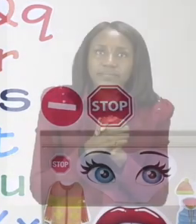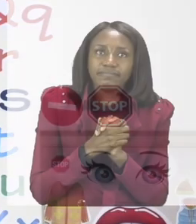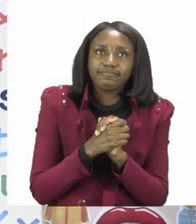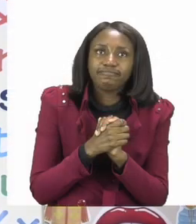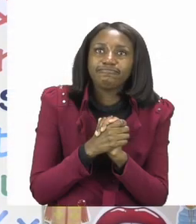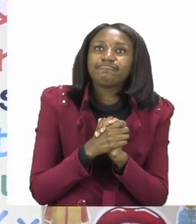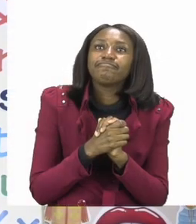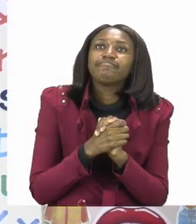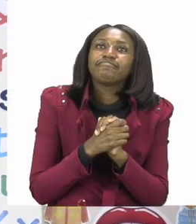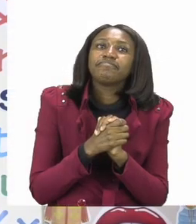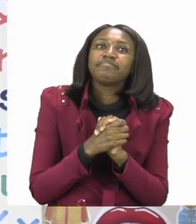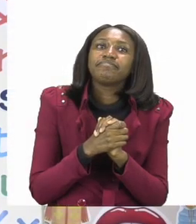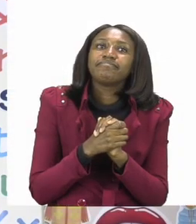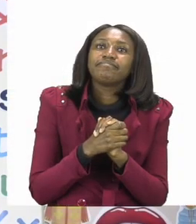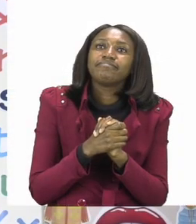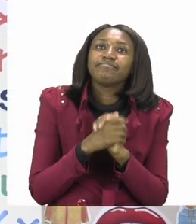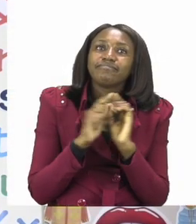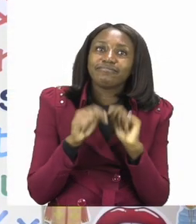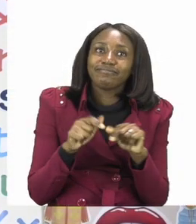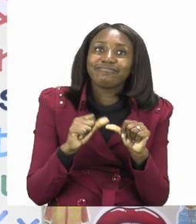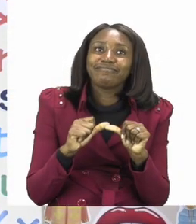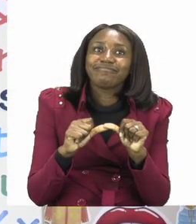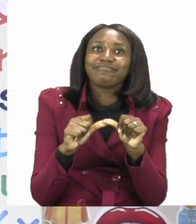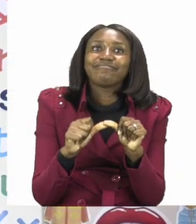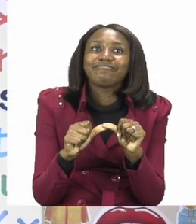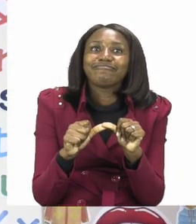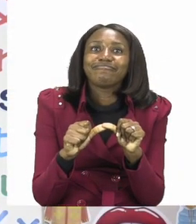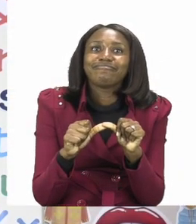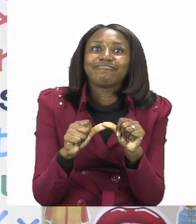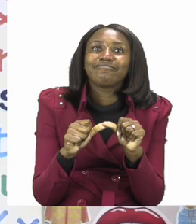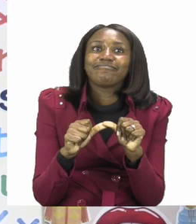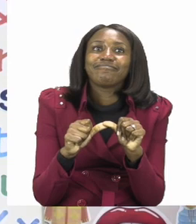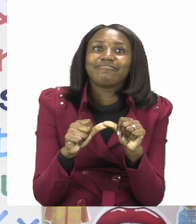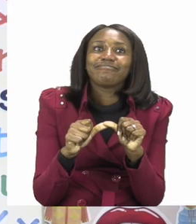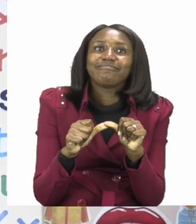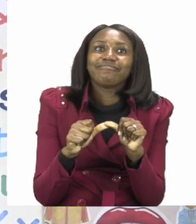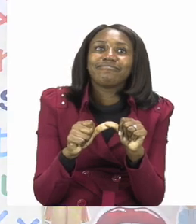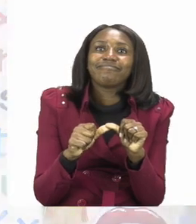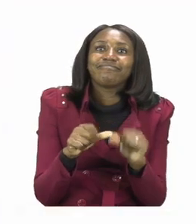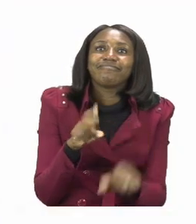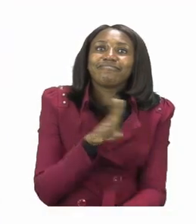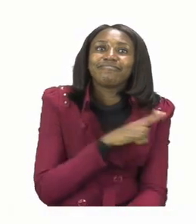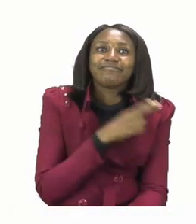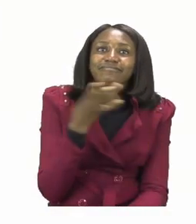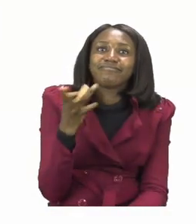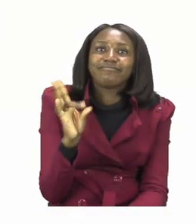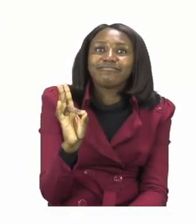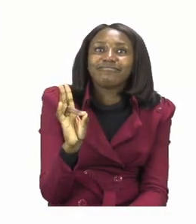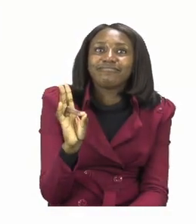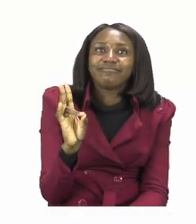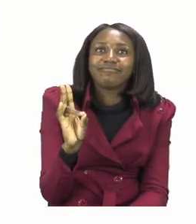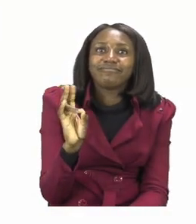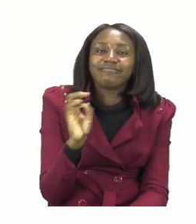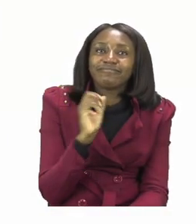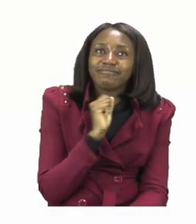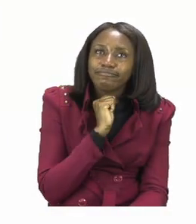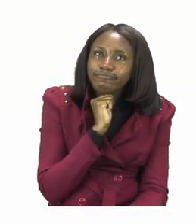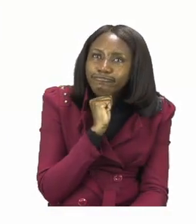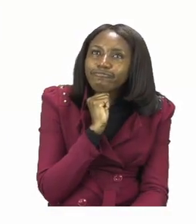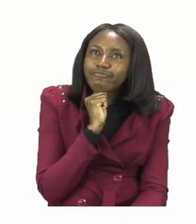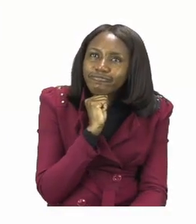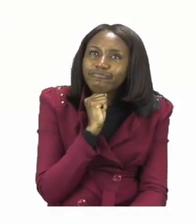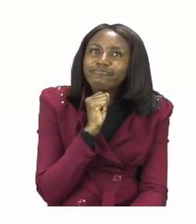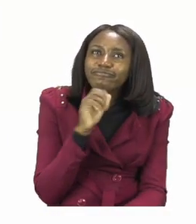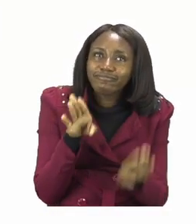Now, boys and girls, we're going to move on to our next exercise on page 27. On page 27, we are